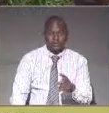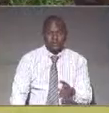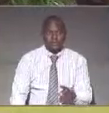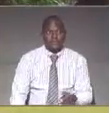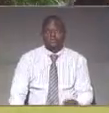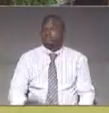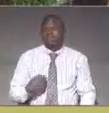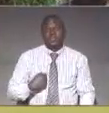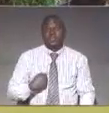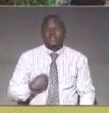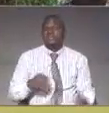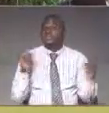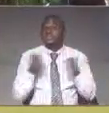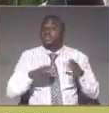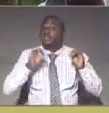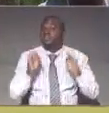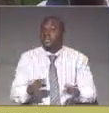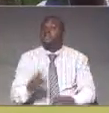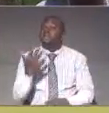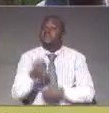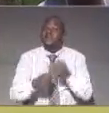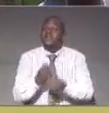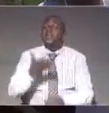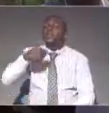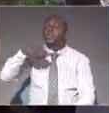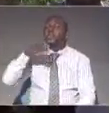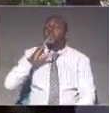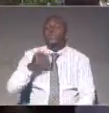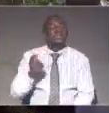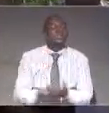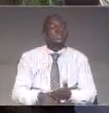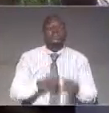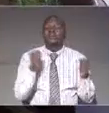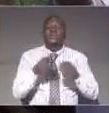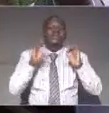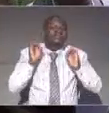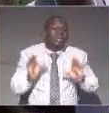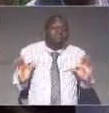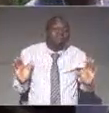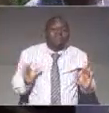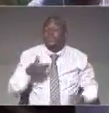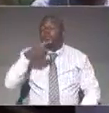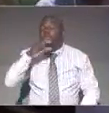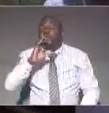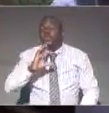Balangako bukyanganywa kati emyaka 5 nganganywa ne sifulanga lwadi bwa mazigano